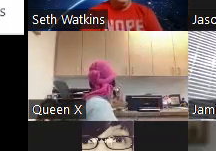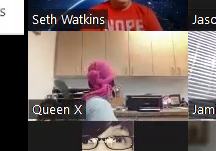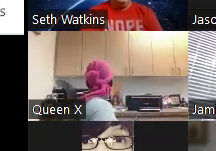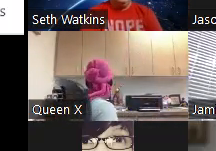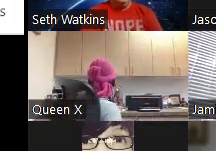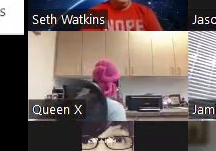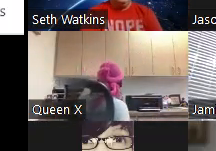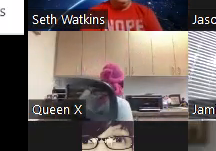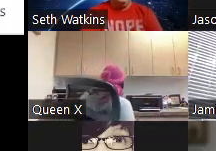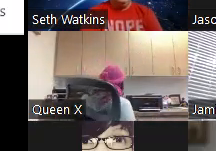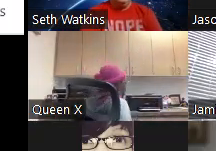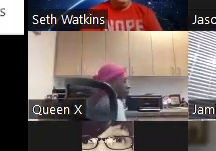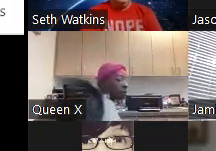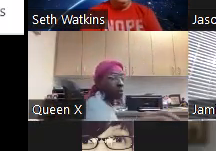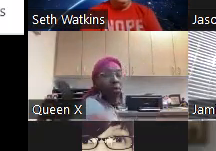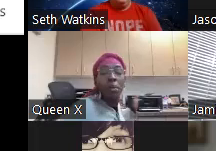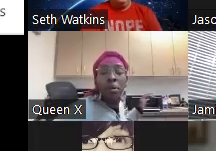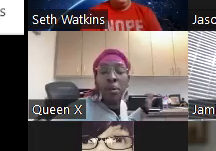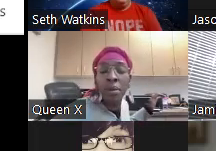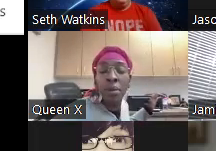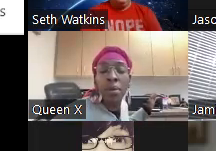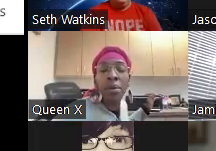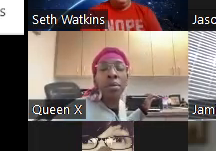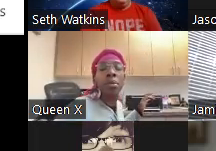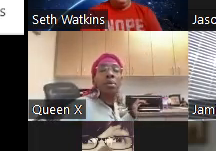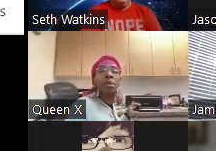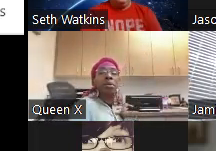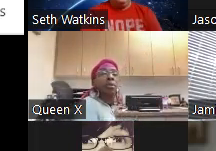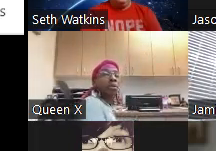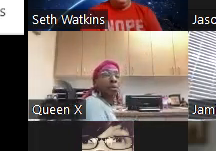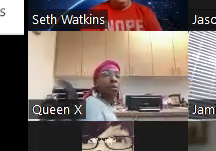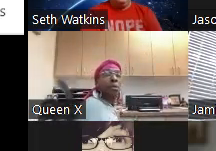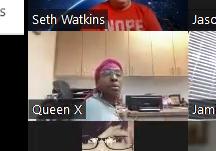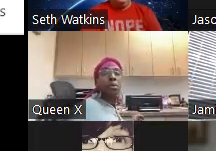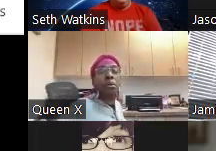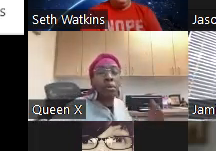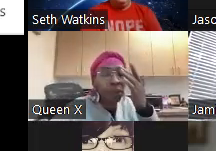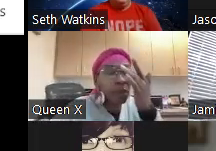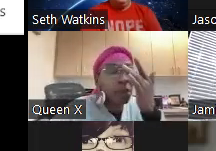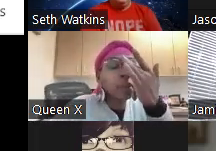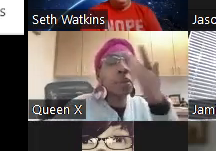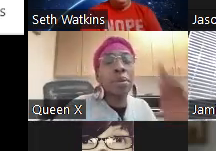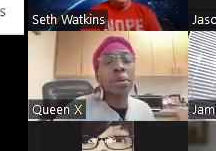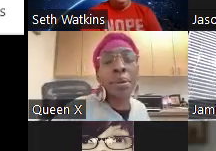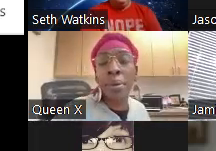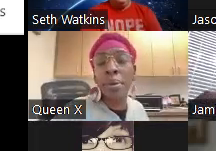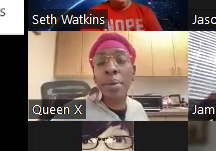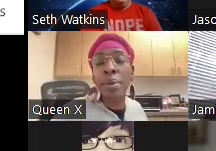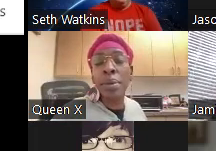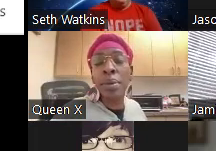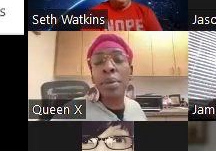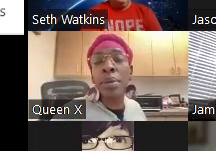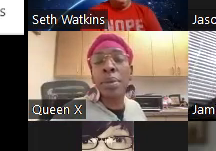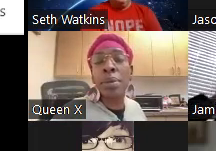quick introduction to this. This was that slide I was talking about before, that of the group agreements